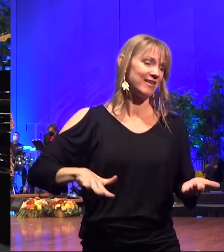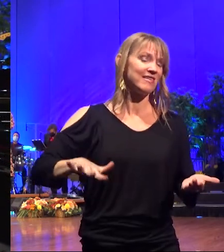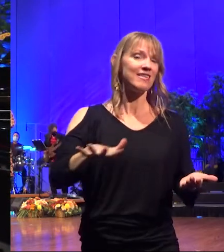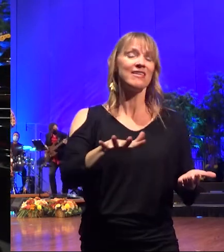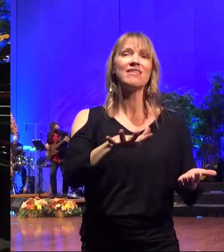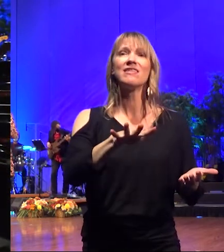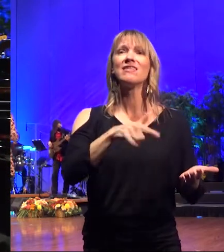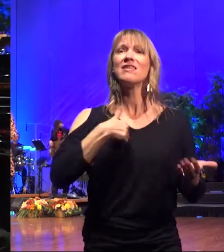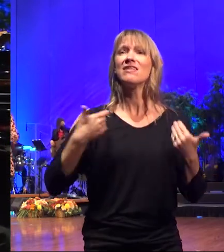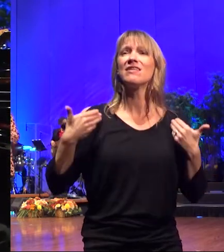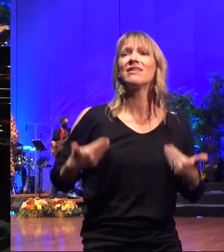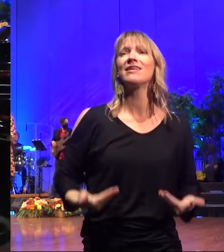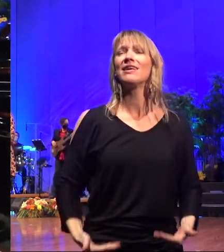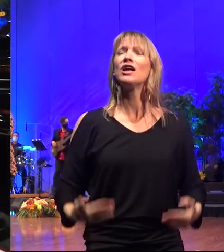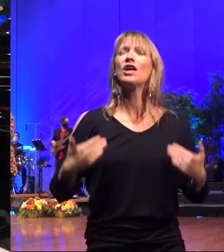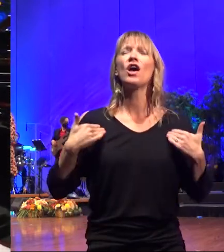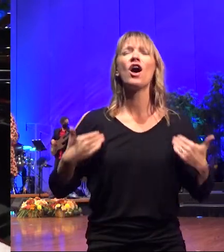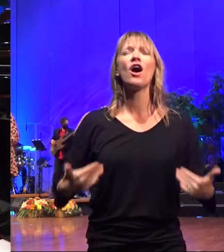I'm the dirt.